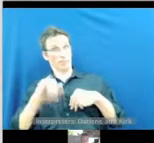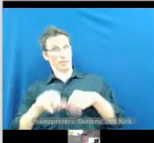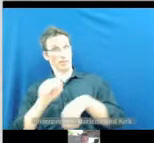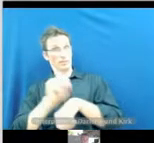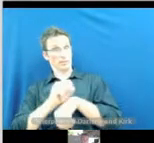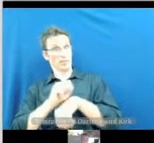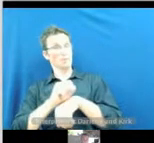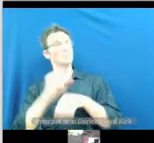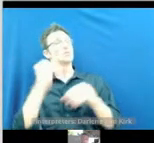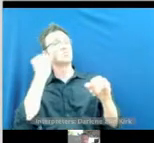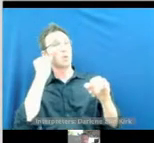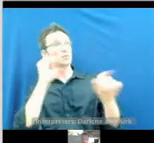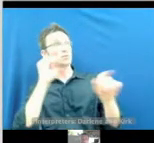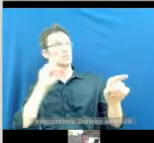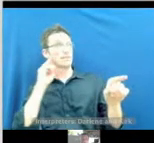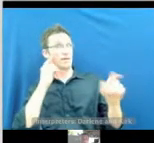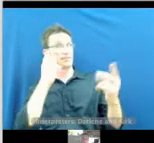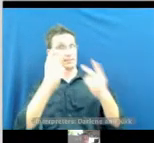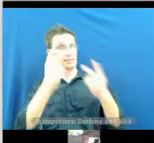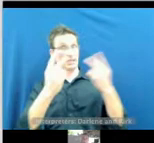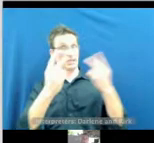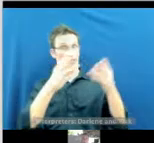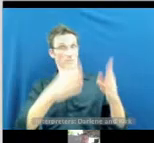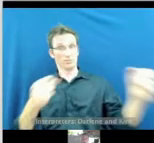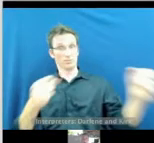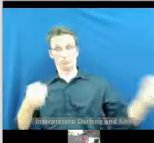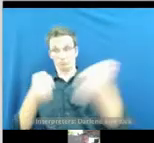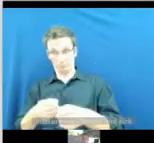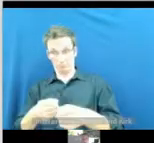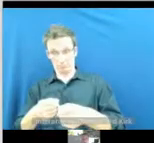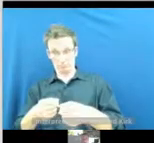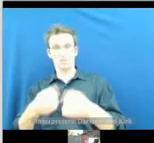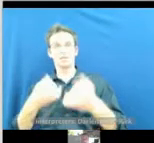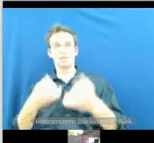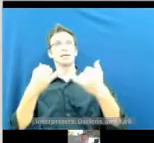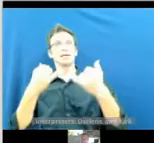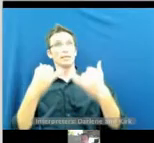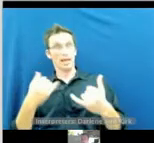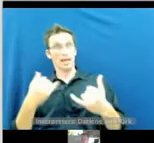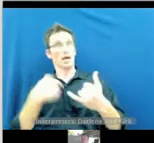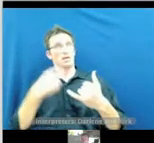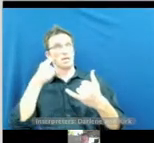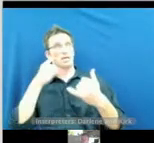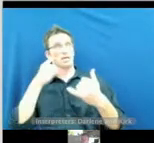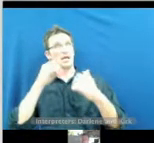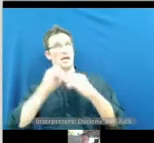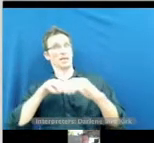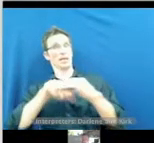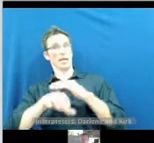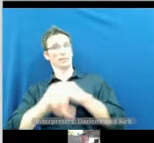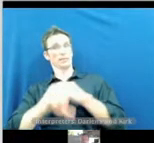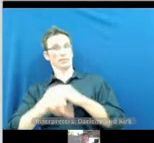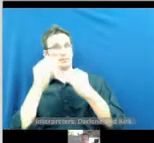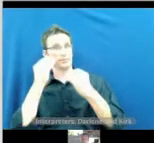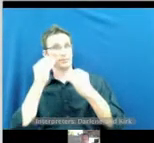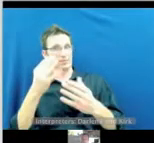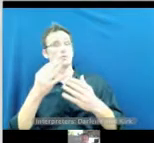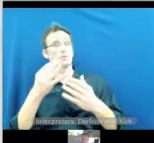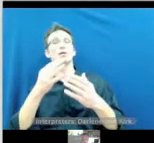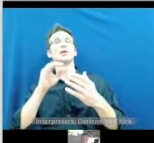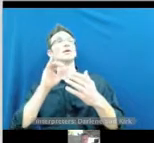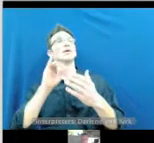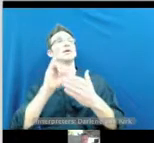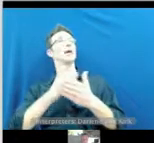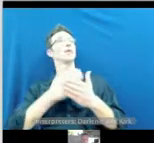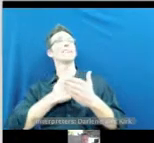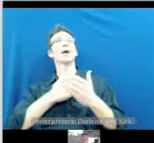person, and now we just have to think about the issue of access. So it's not about the content, it's not about your